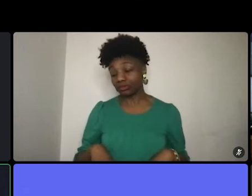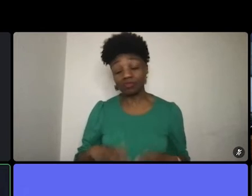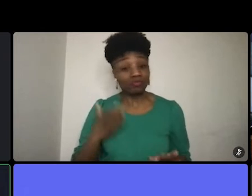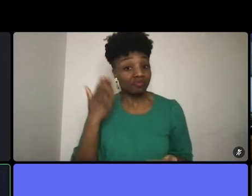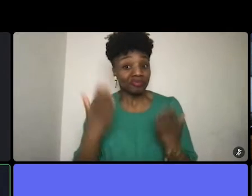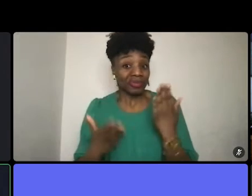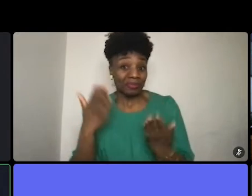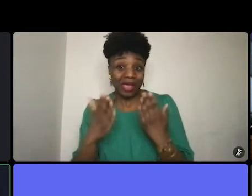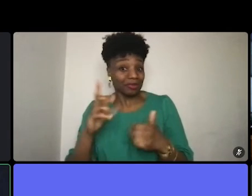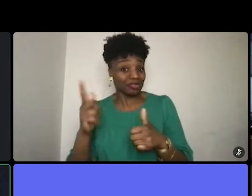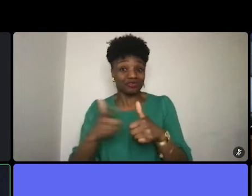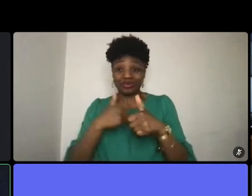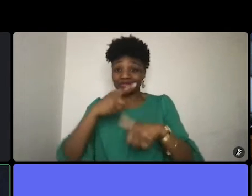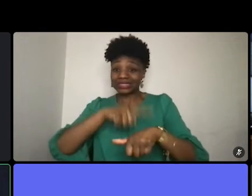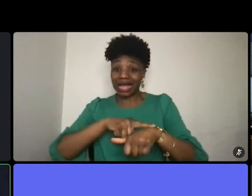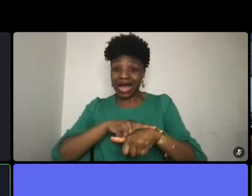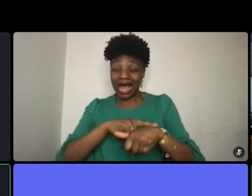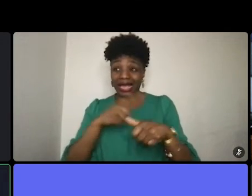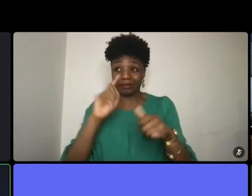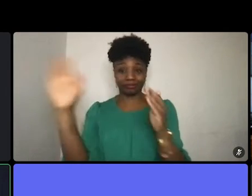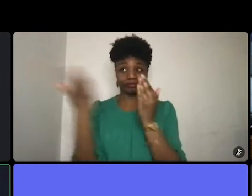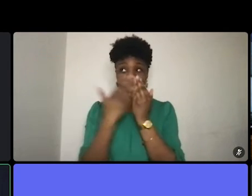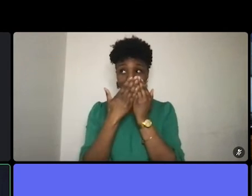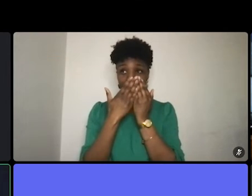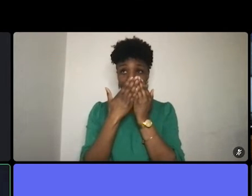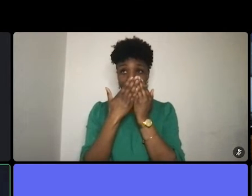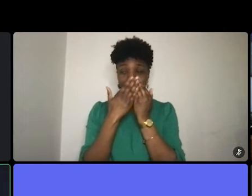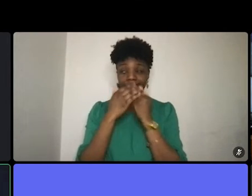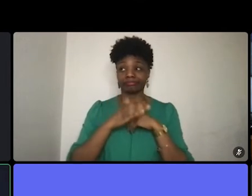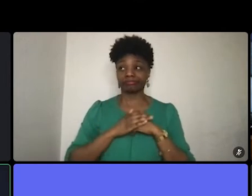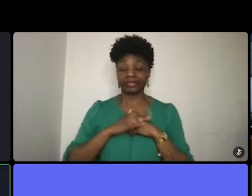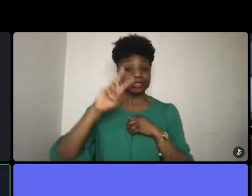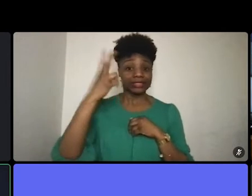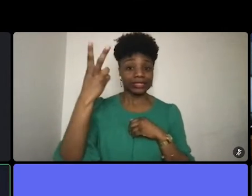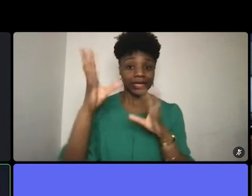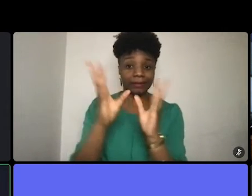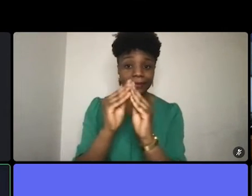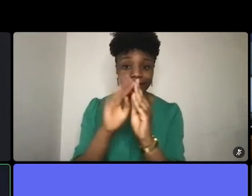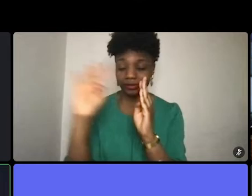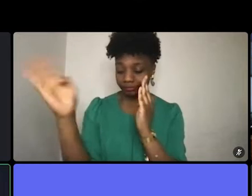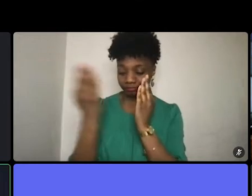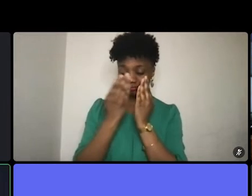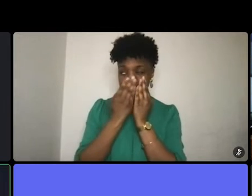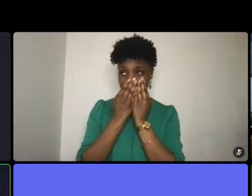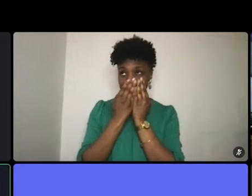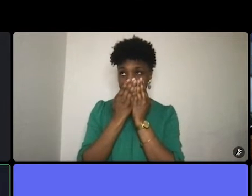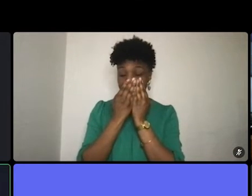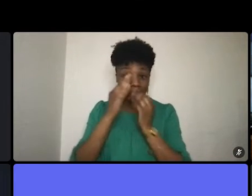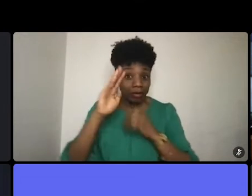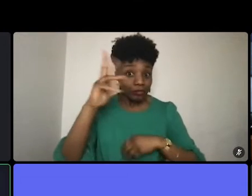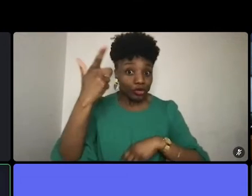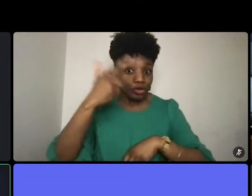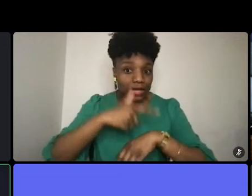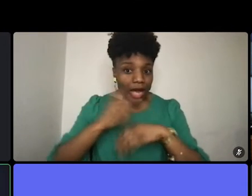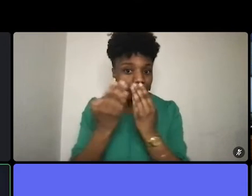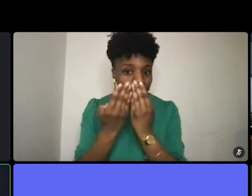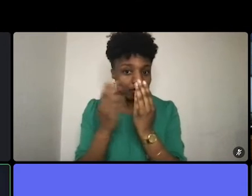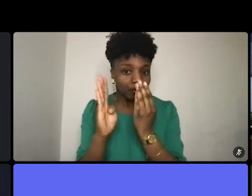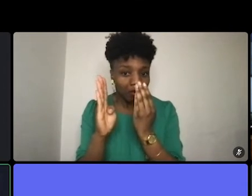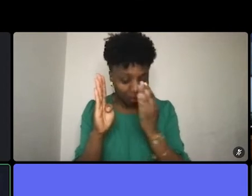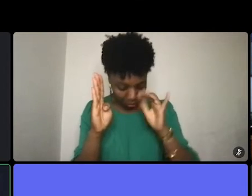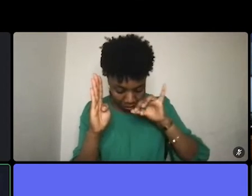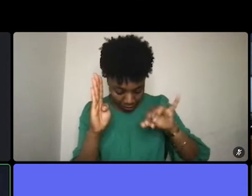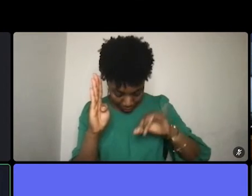a series of sessions to get you to that point of comfortability to then want to explore that